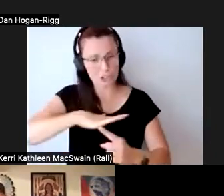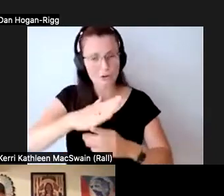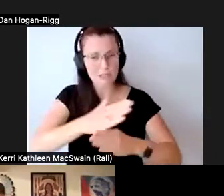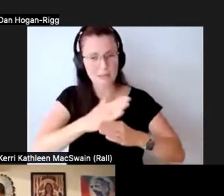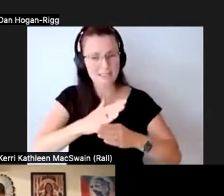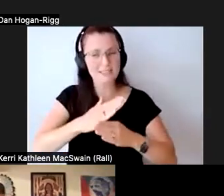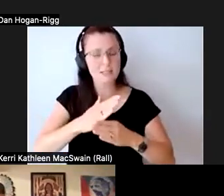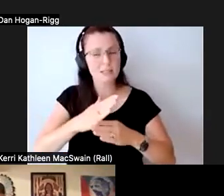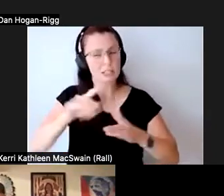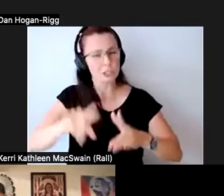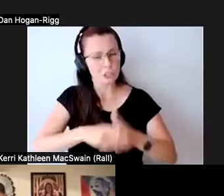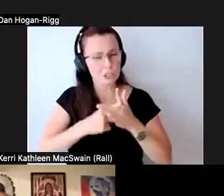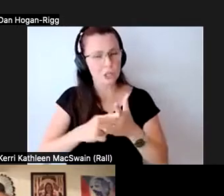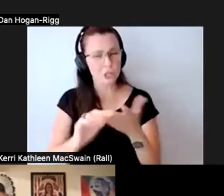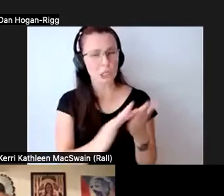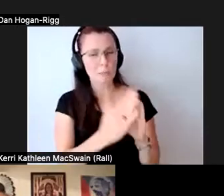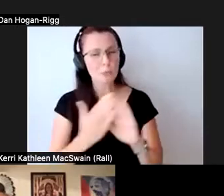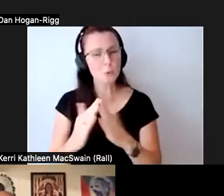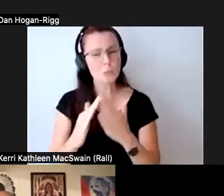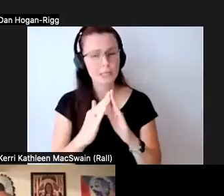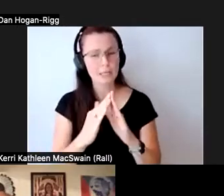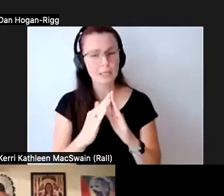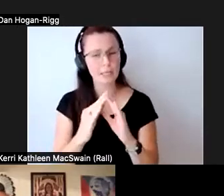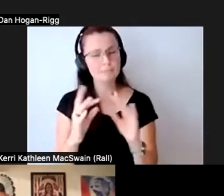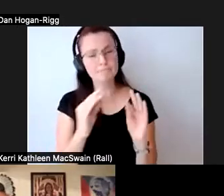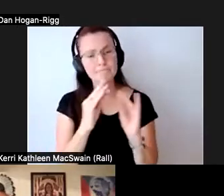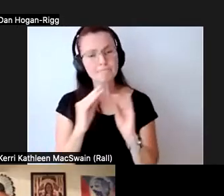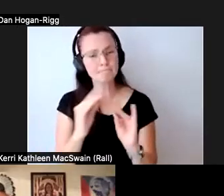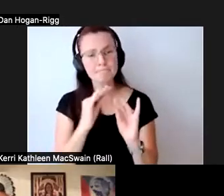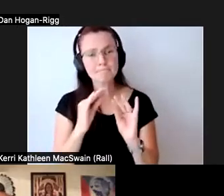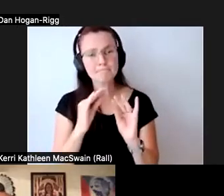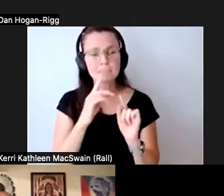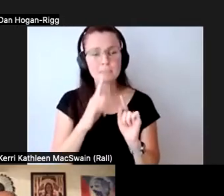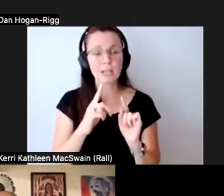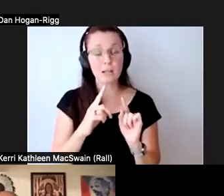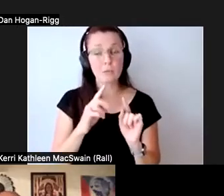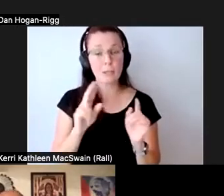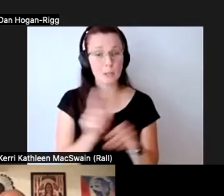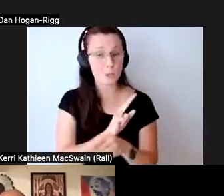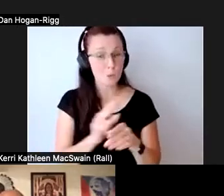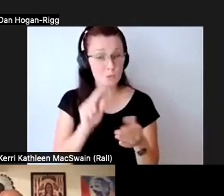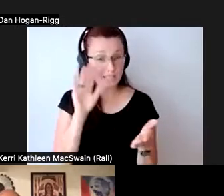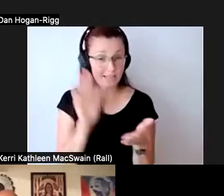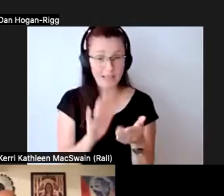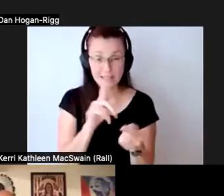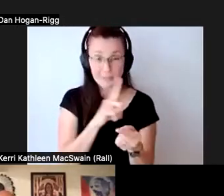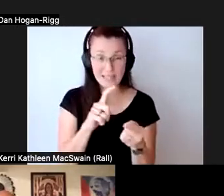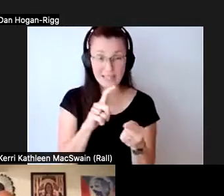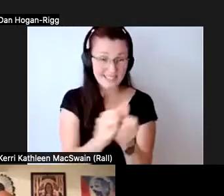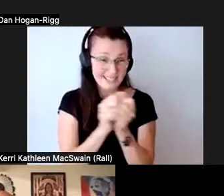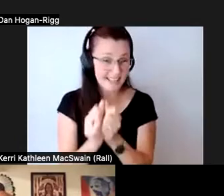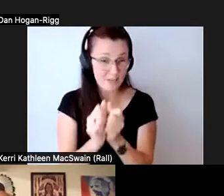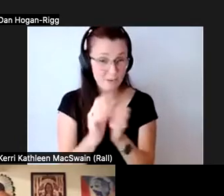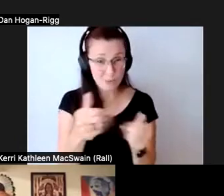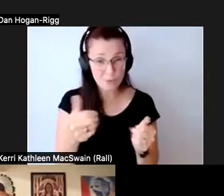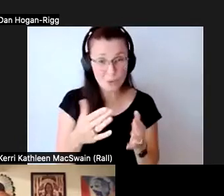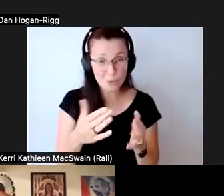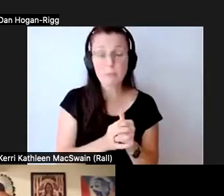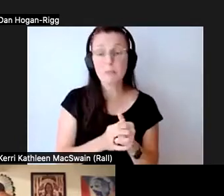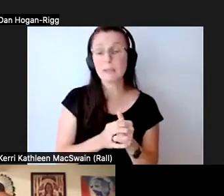community. People are using less just because they're in the room. So very quickly, when someone shows up, they say, I'm here to